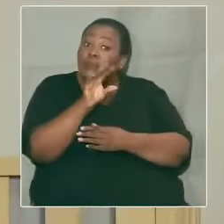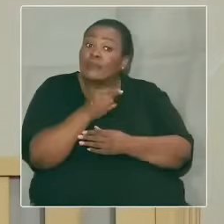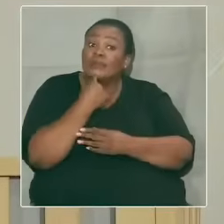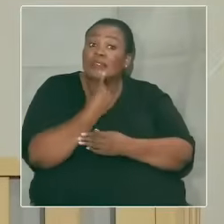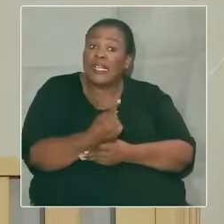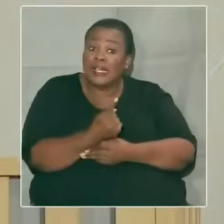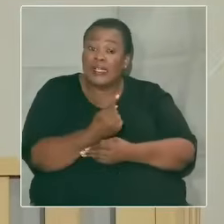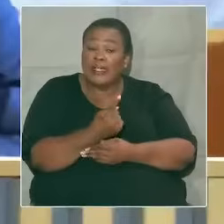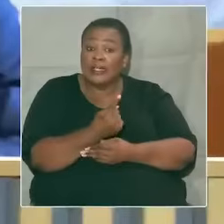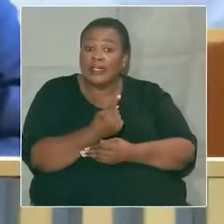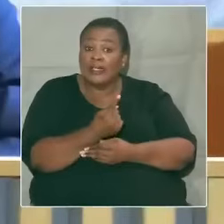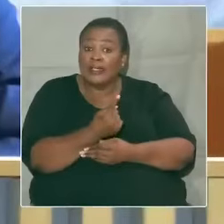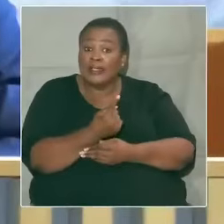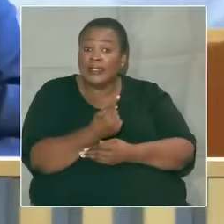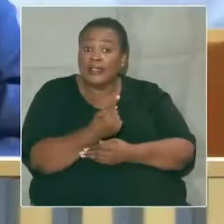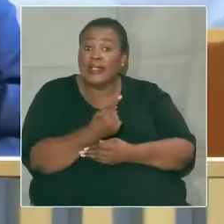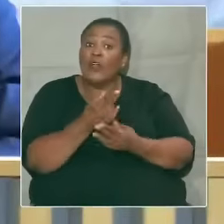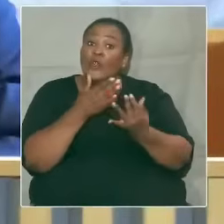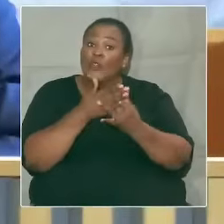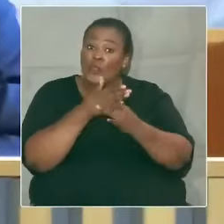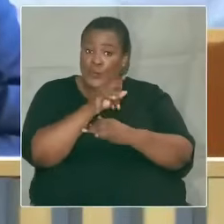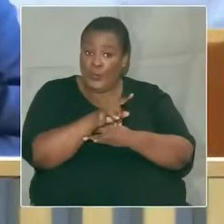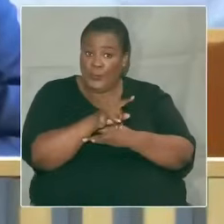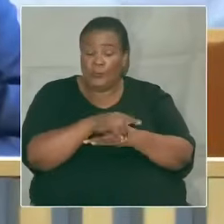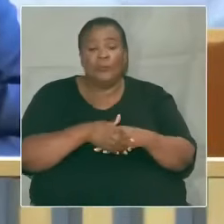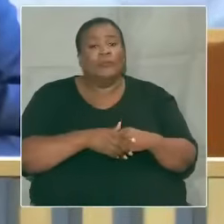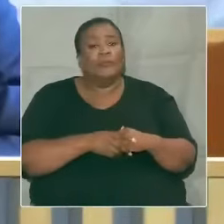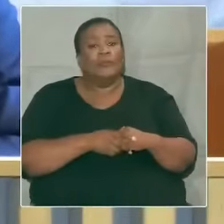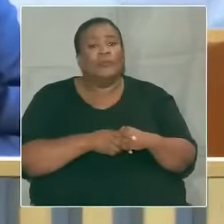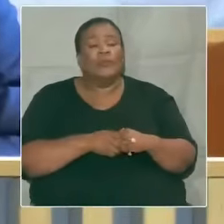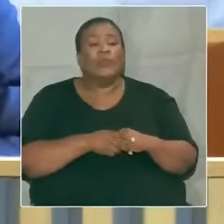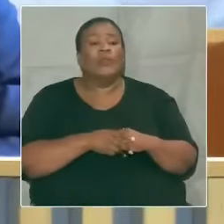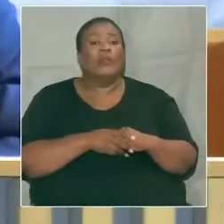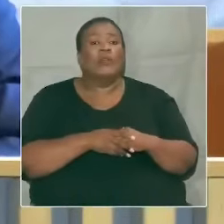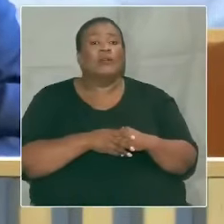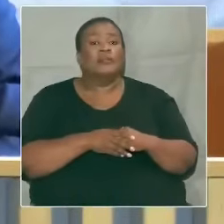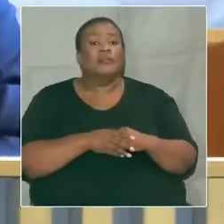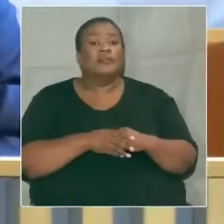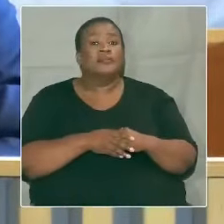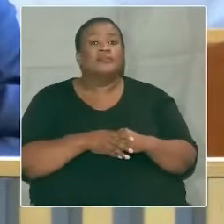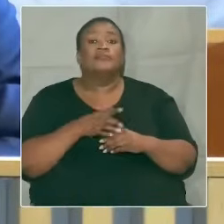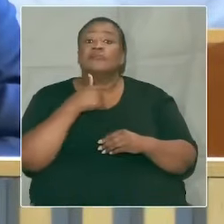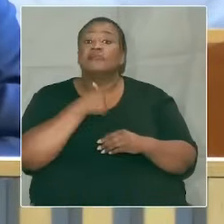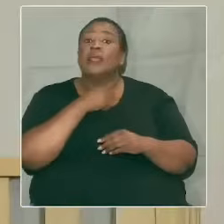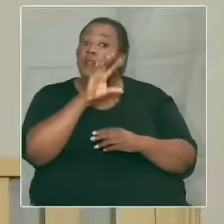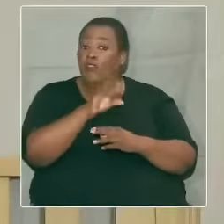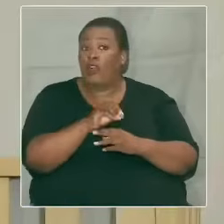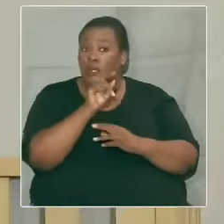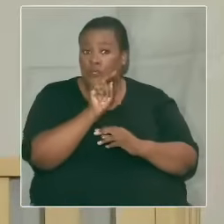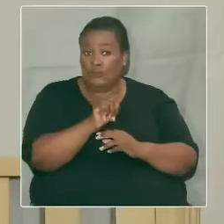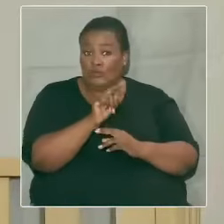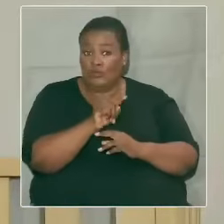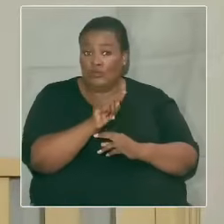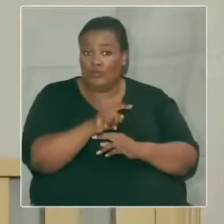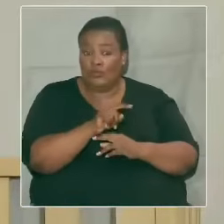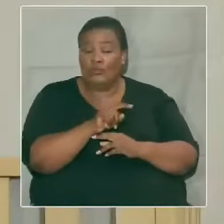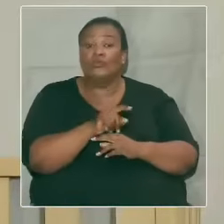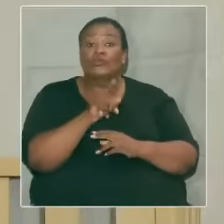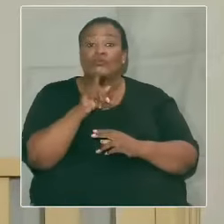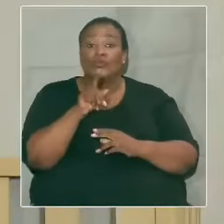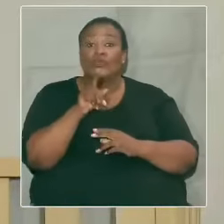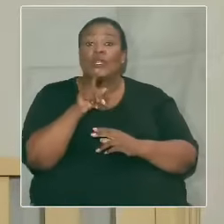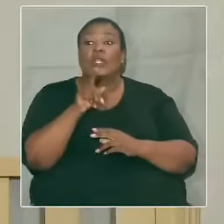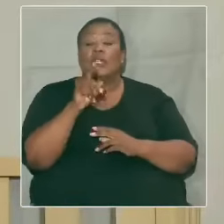saying categorically to you that in what I posit to you, the instruction would